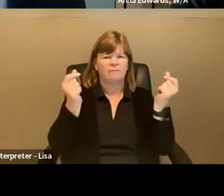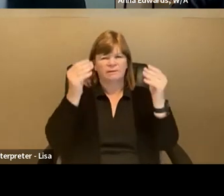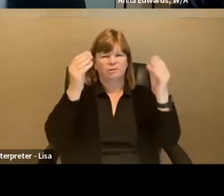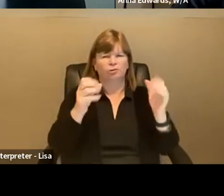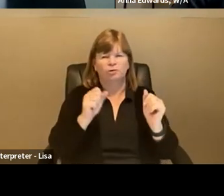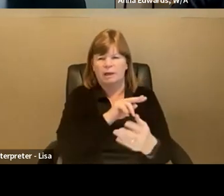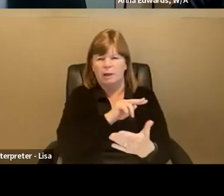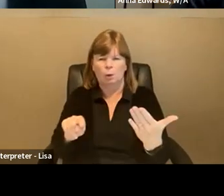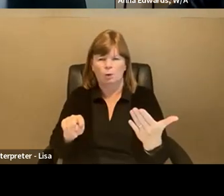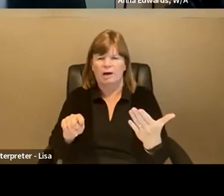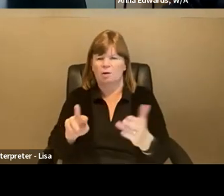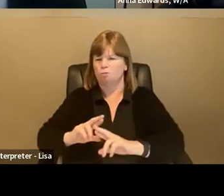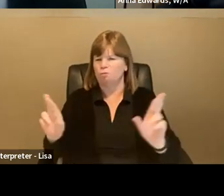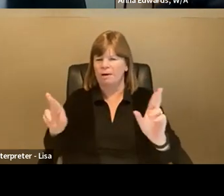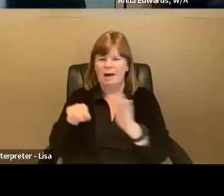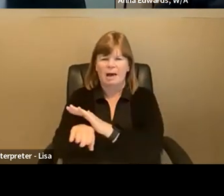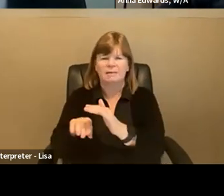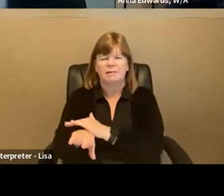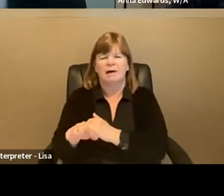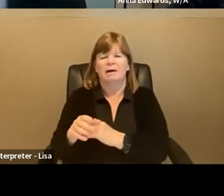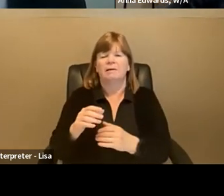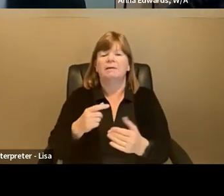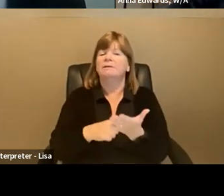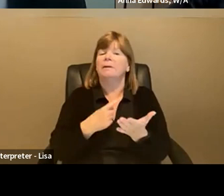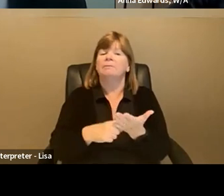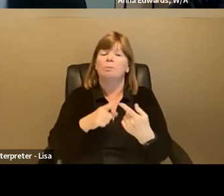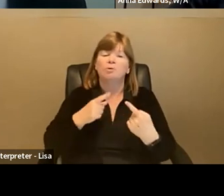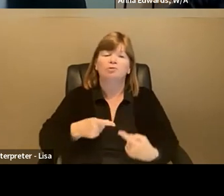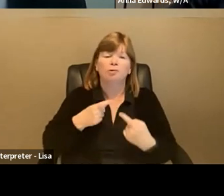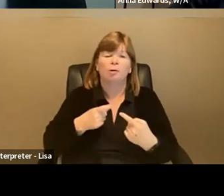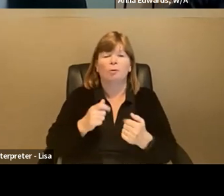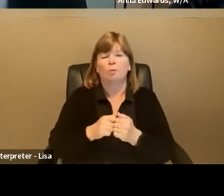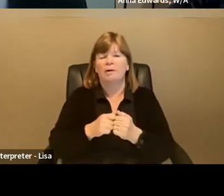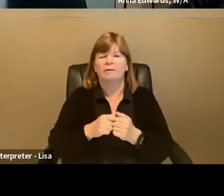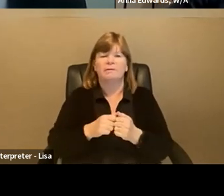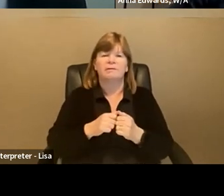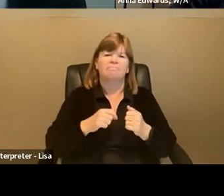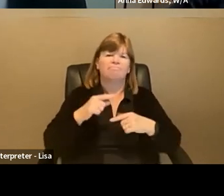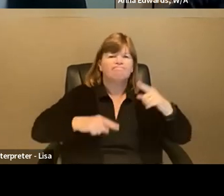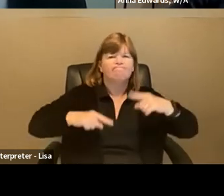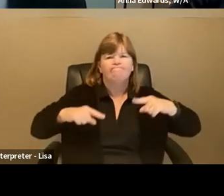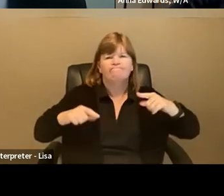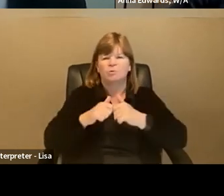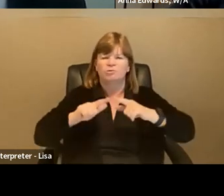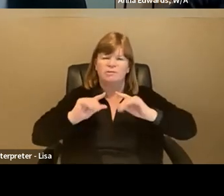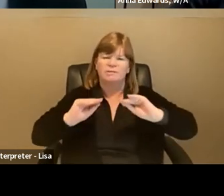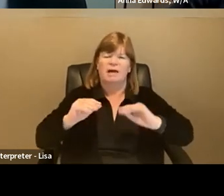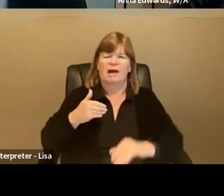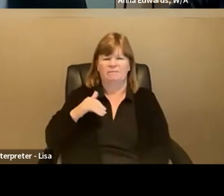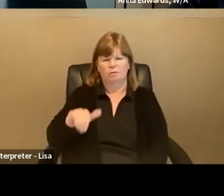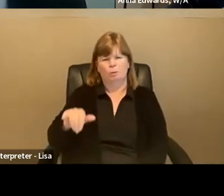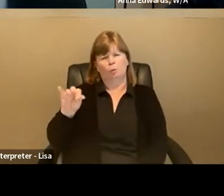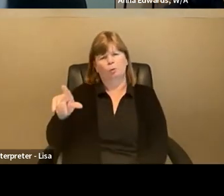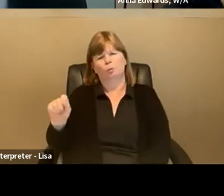that where we struggle sometimes with differentiating instruction, but having those tools to be